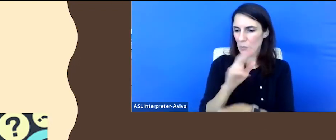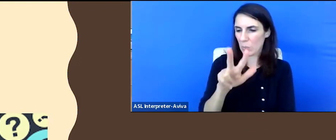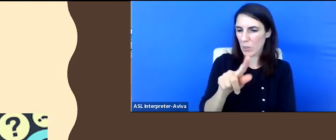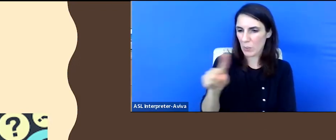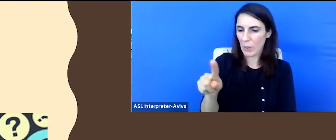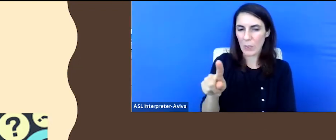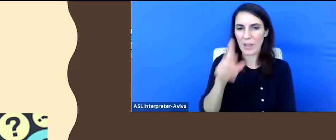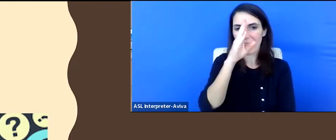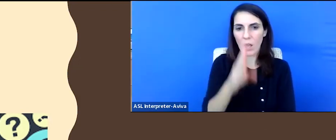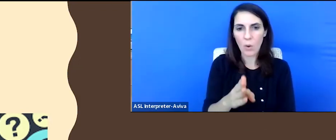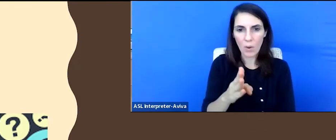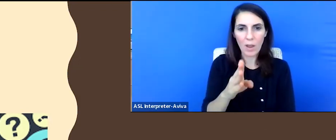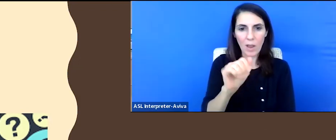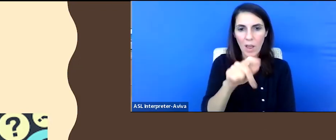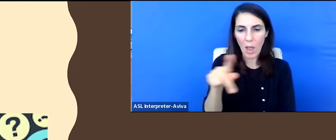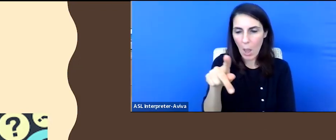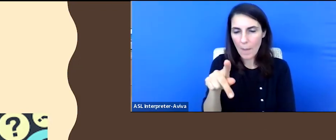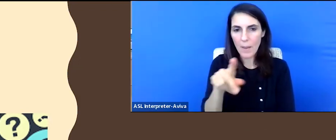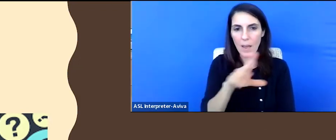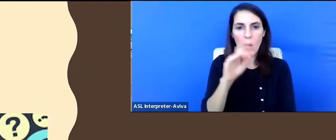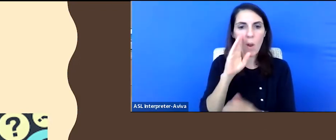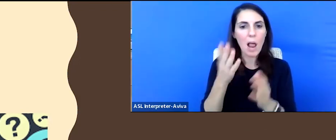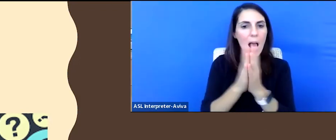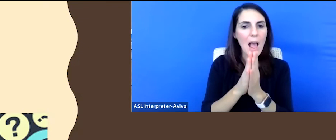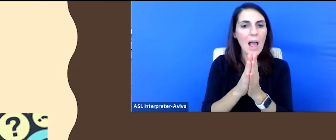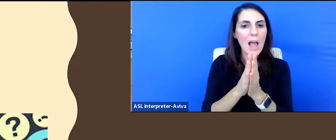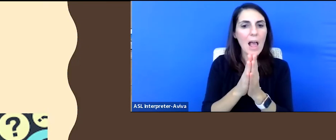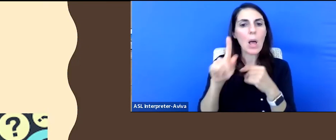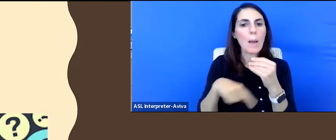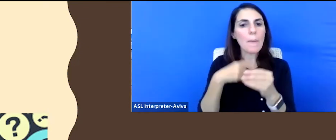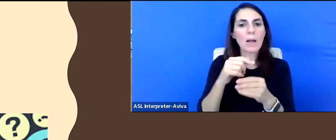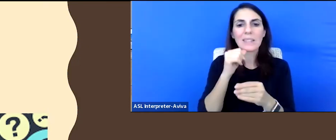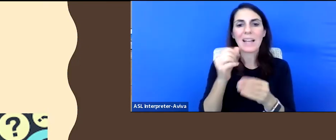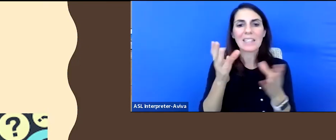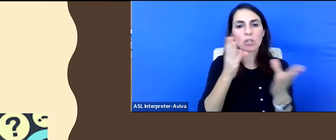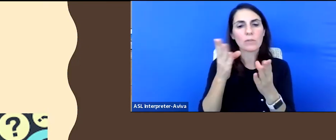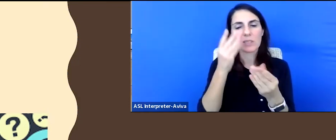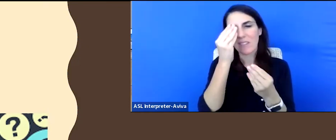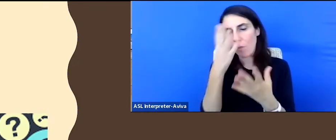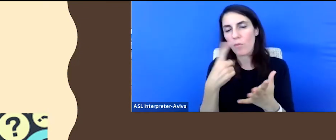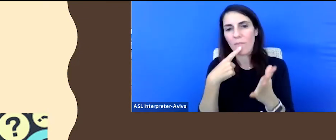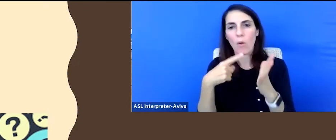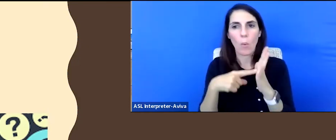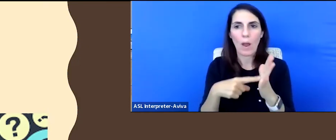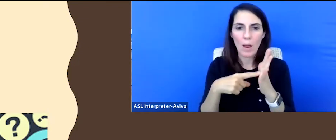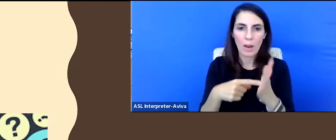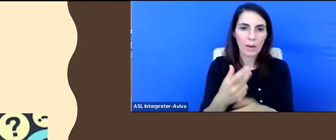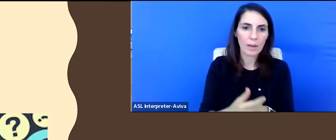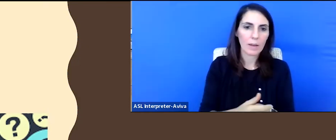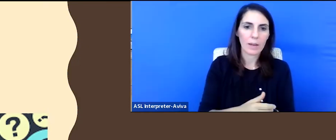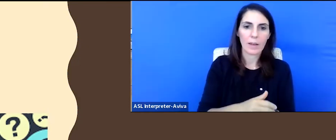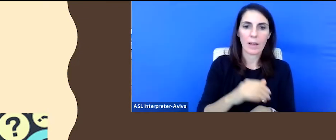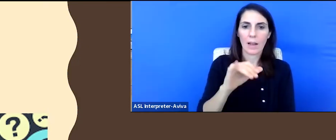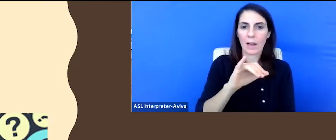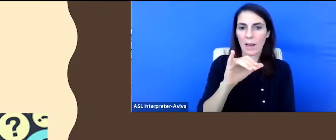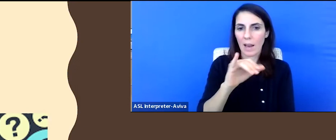Direct app ask about non-service information? For example, the parade route for the 4th